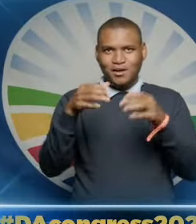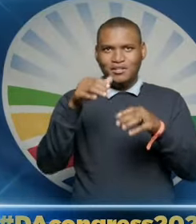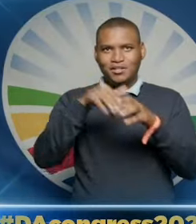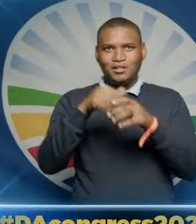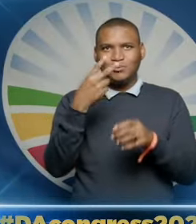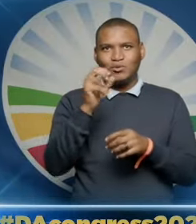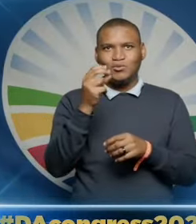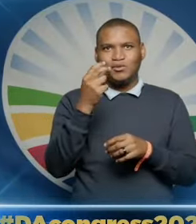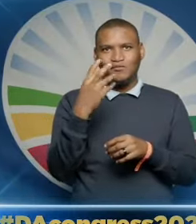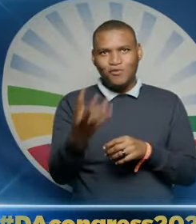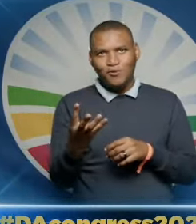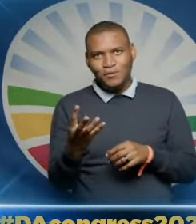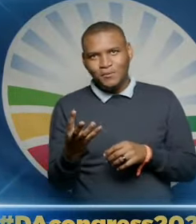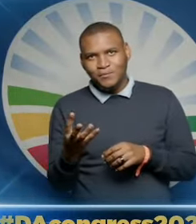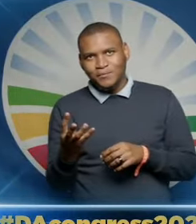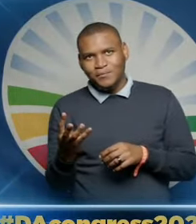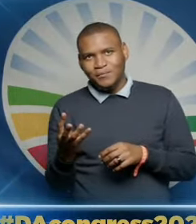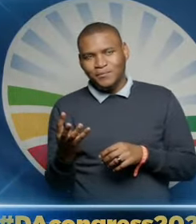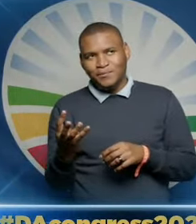2024.